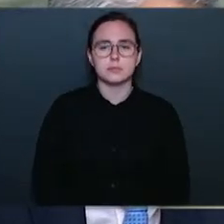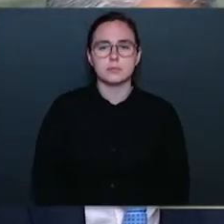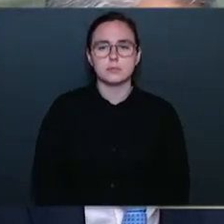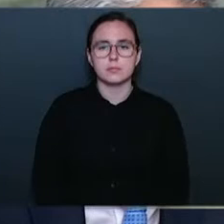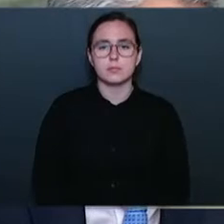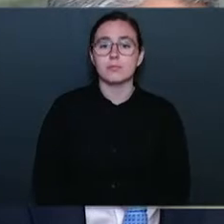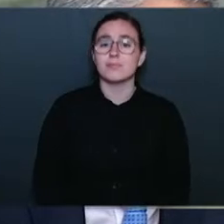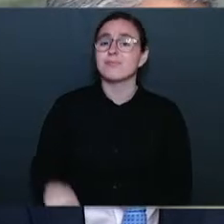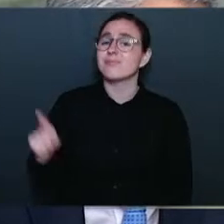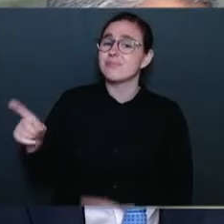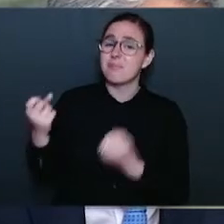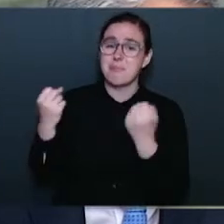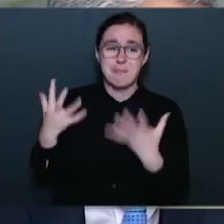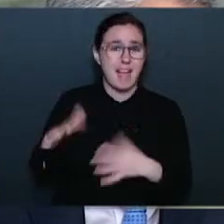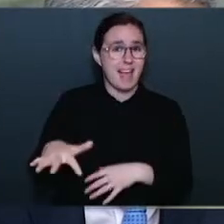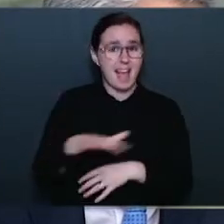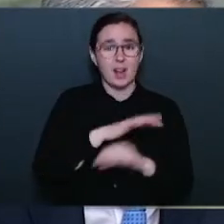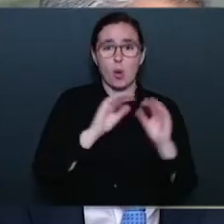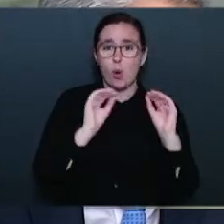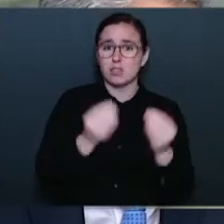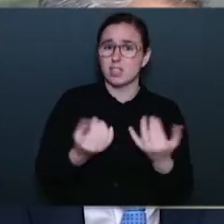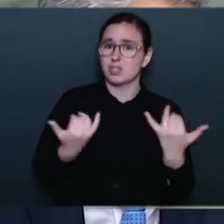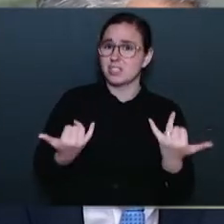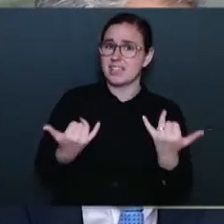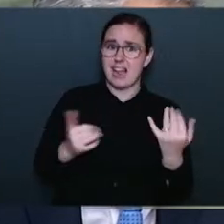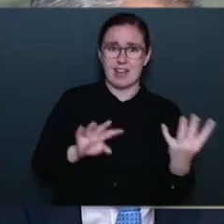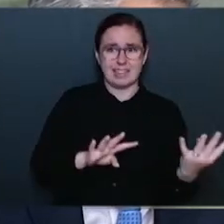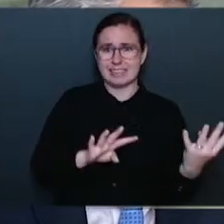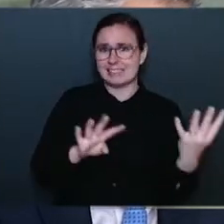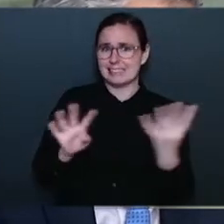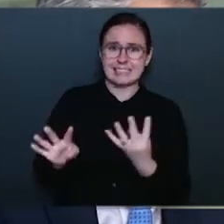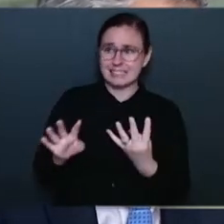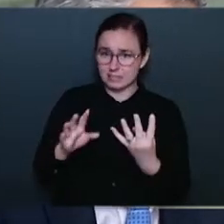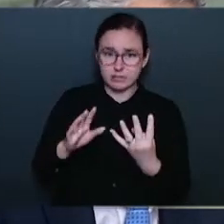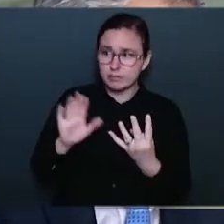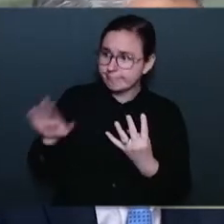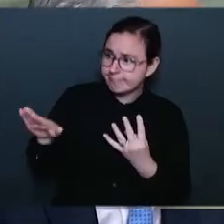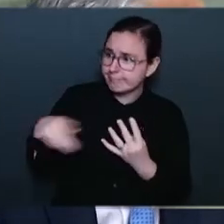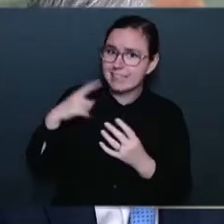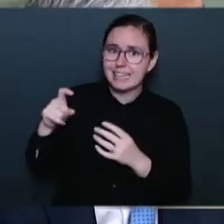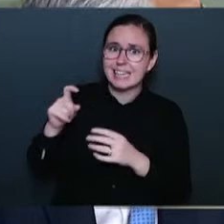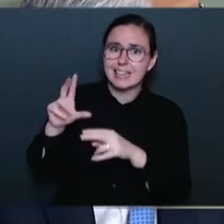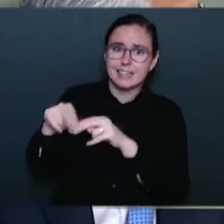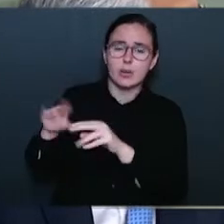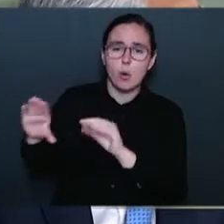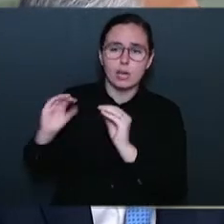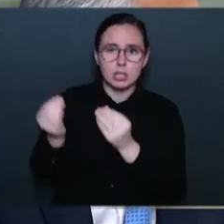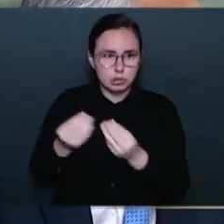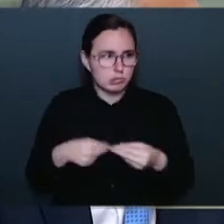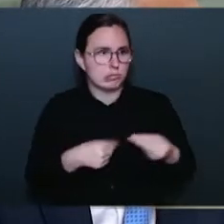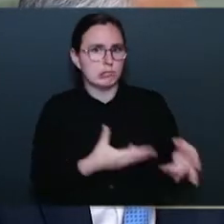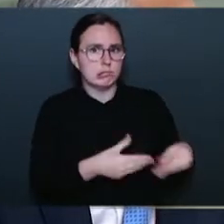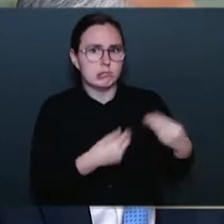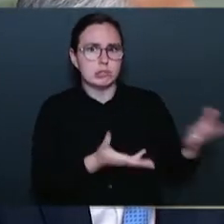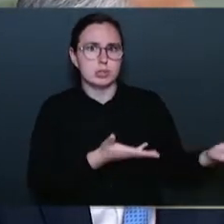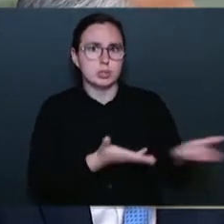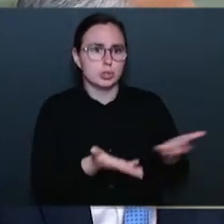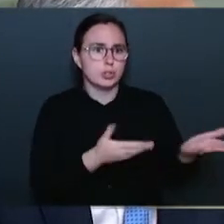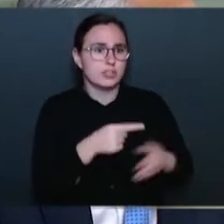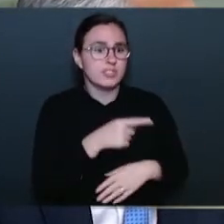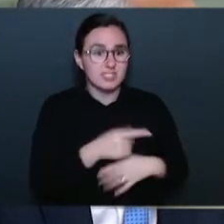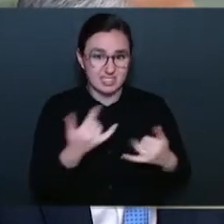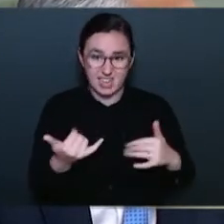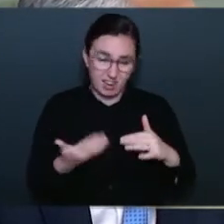can higher demand 74 reporting an increase in need and lack of supports for programs with complex needs and given that 41 percent